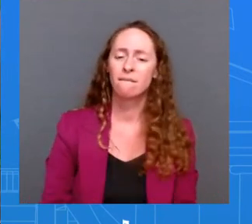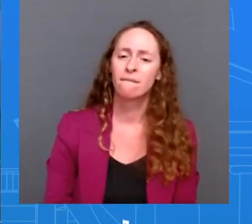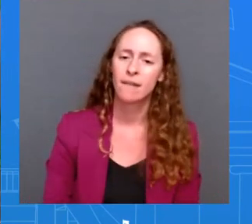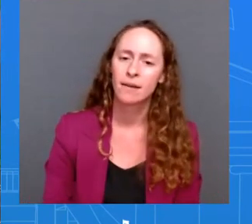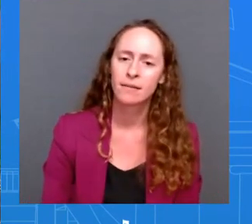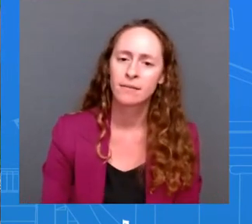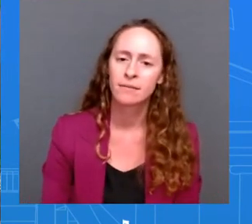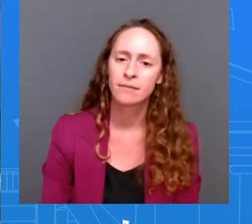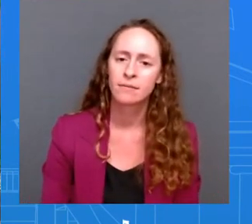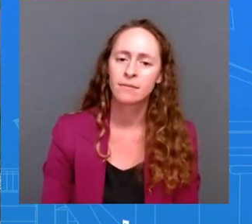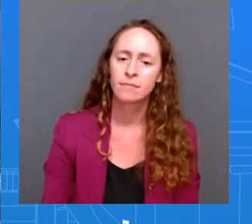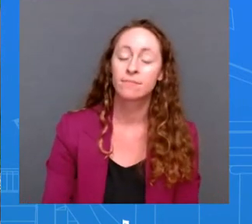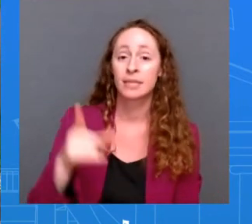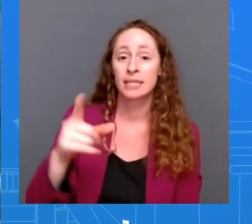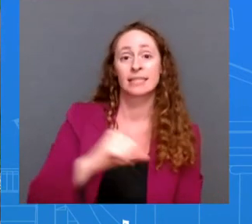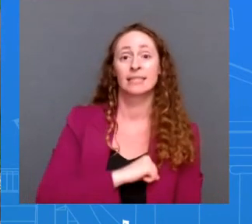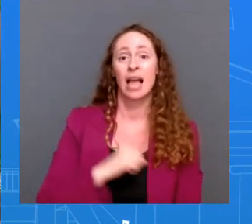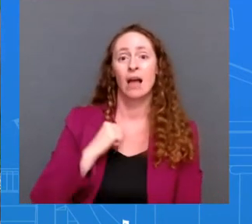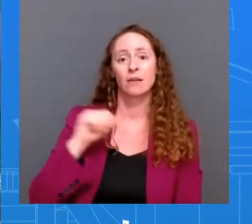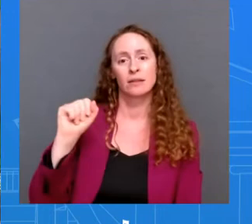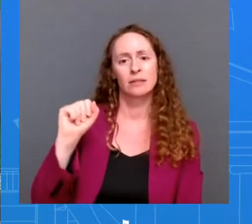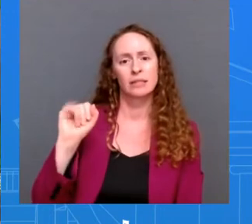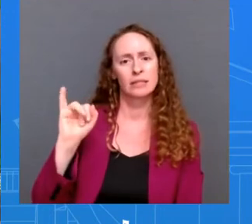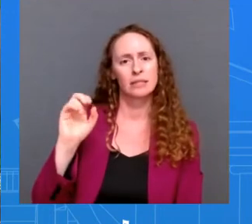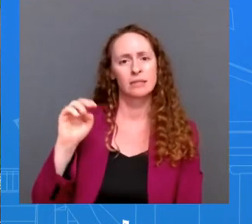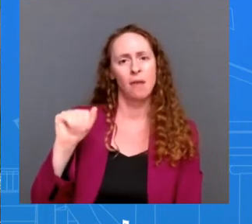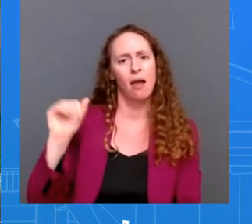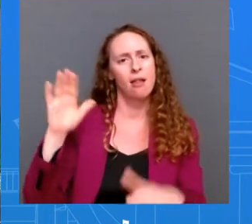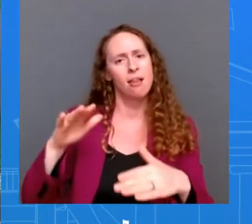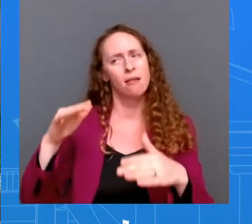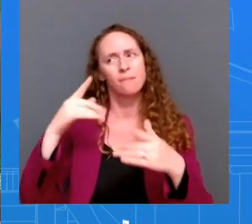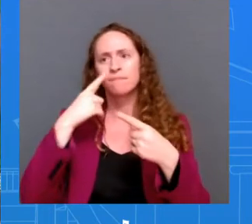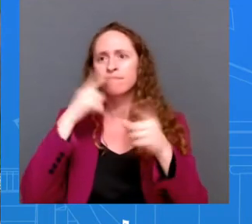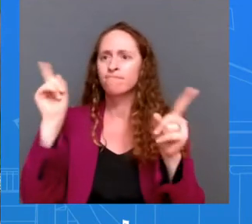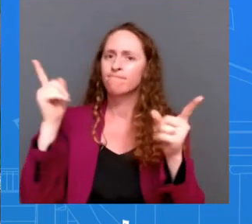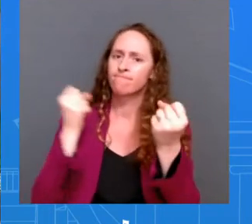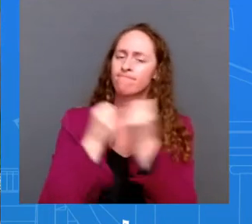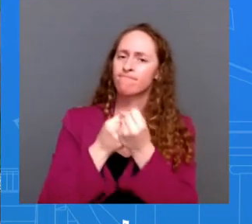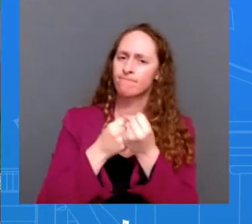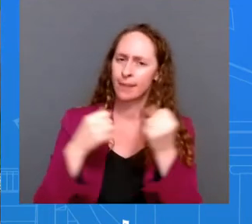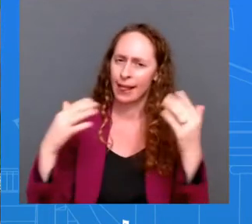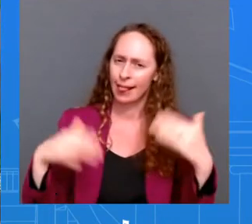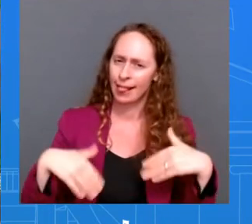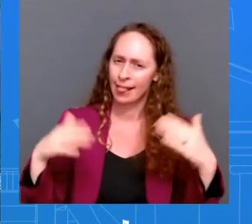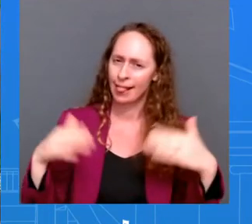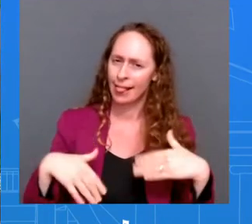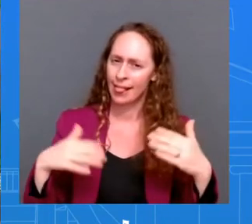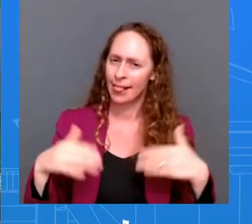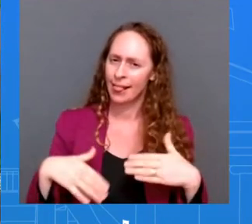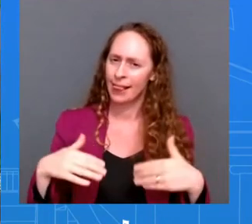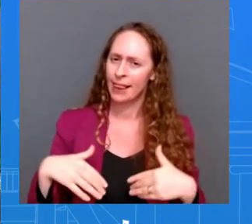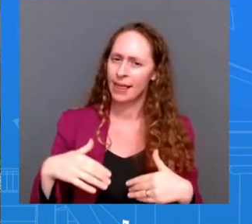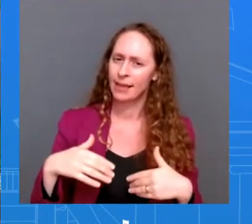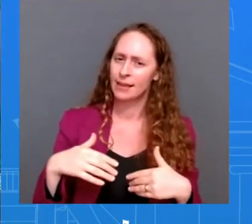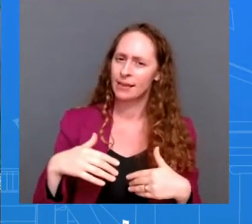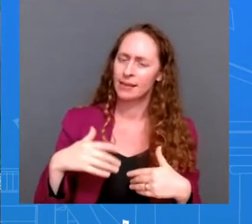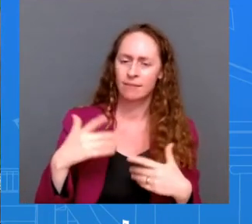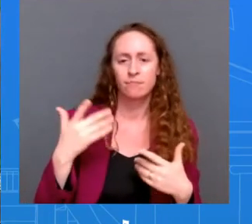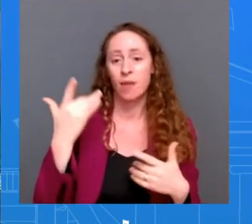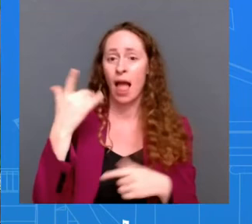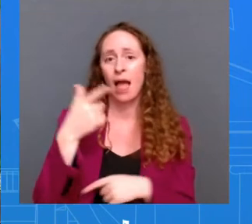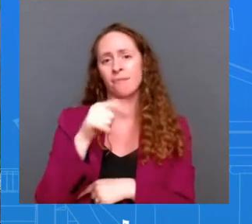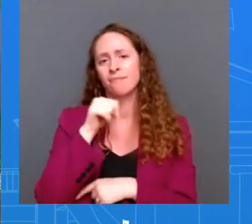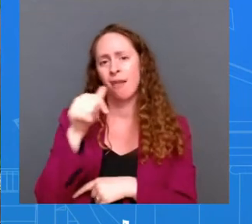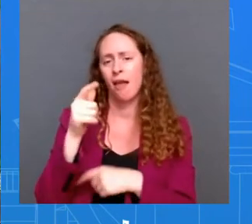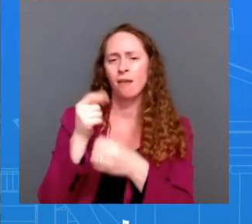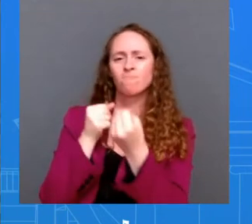she is opposed to closing the carried interest tax loophole. Would the president support a final piece of legislation that did not